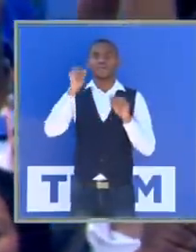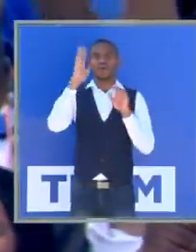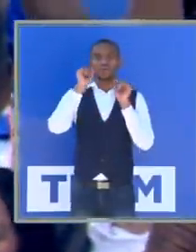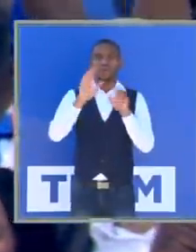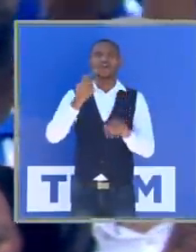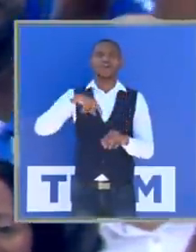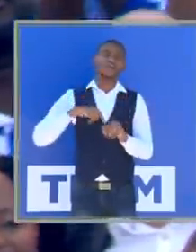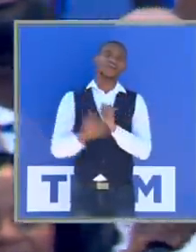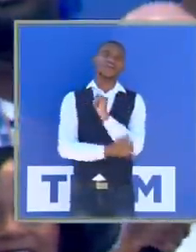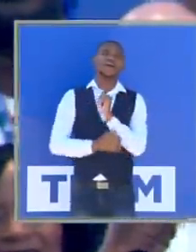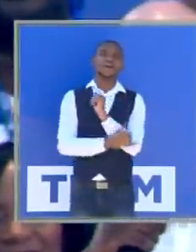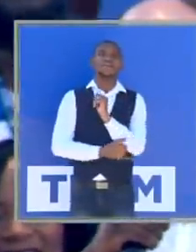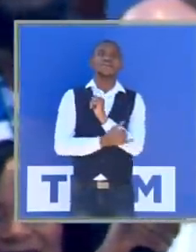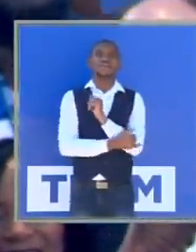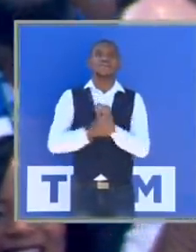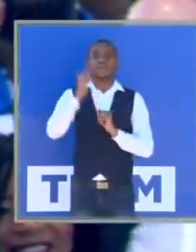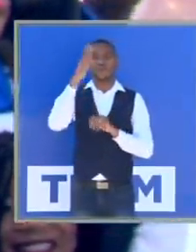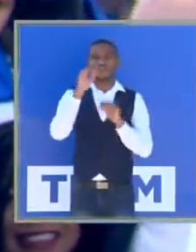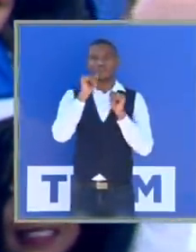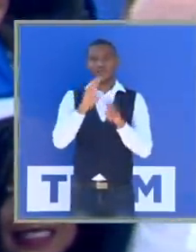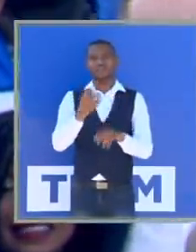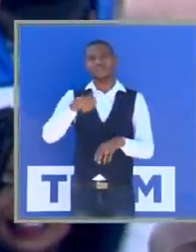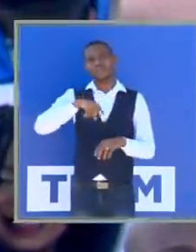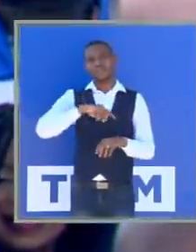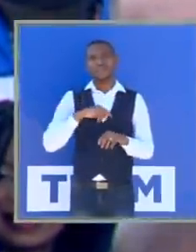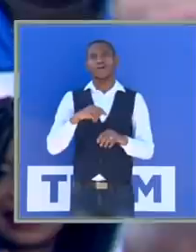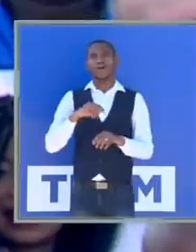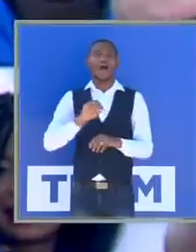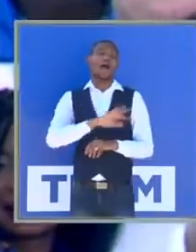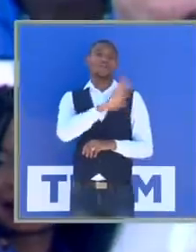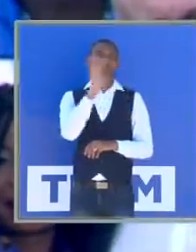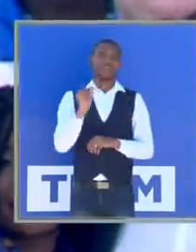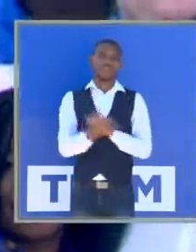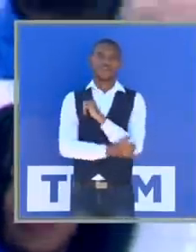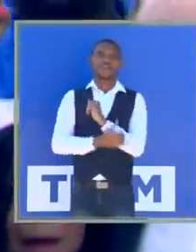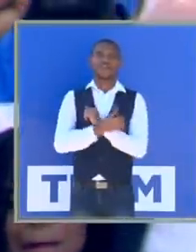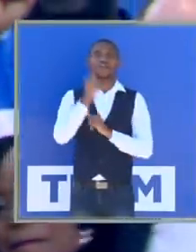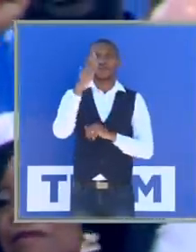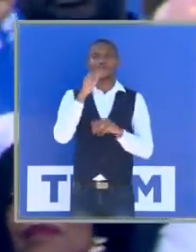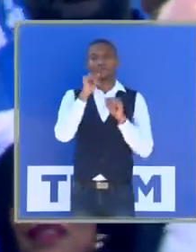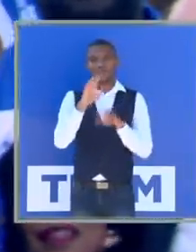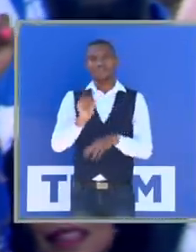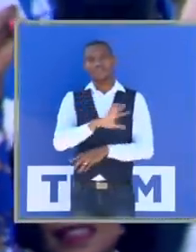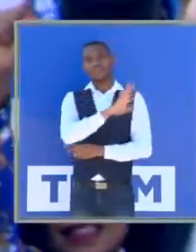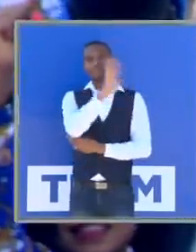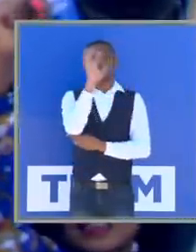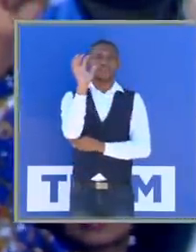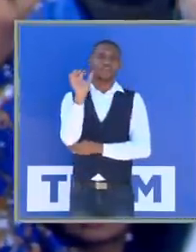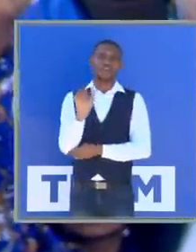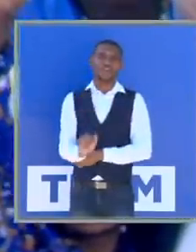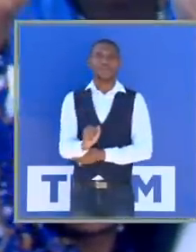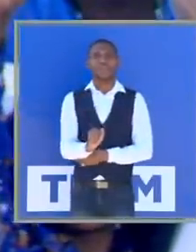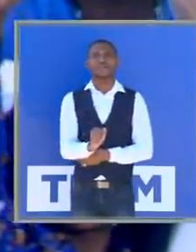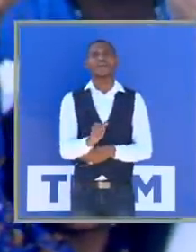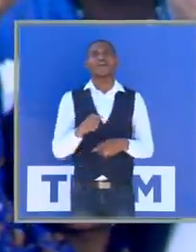Abulukes Chavasayesu, Gosi, Figeleli Africa, Hot, Sien, South Africa.